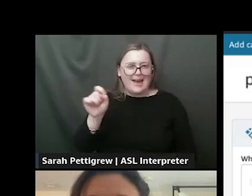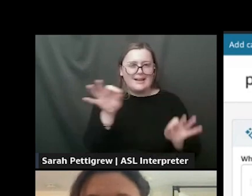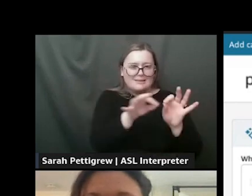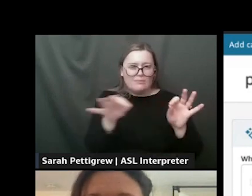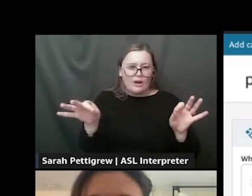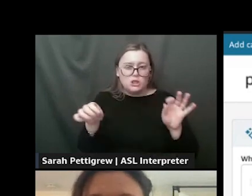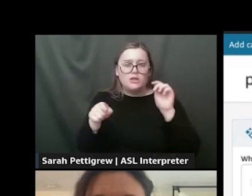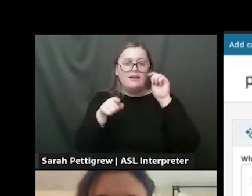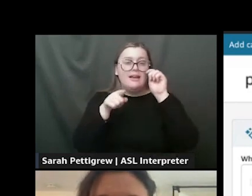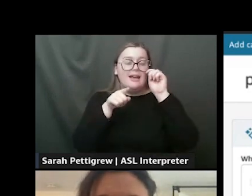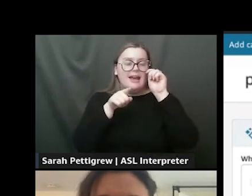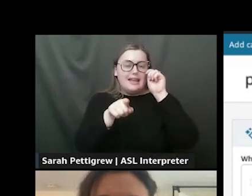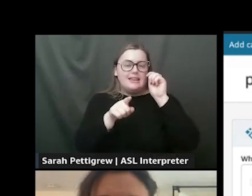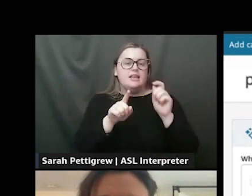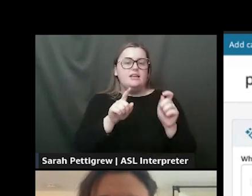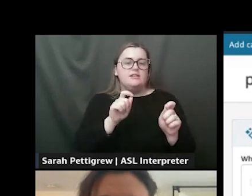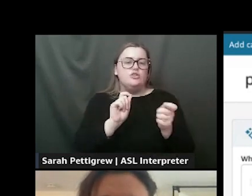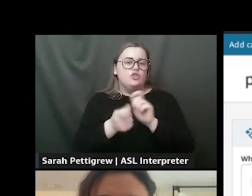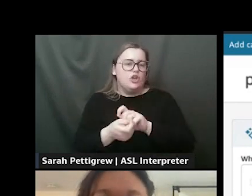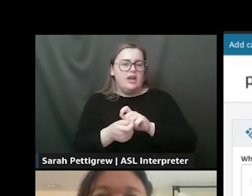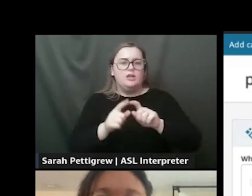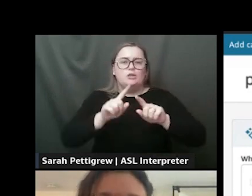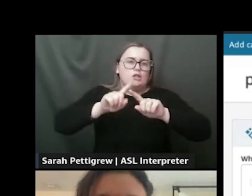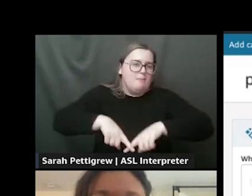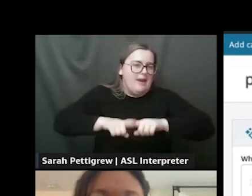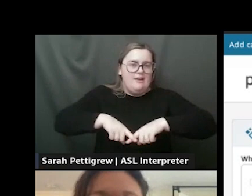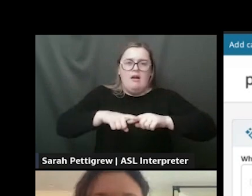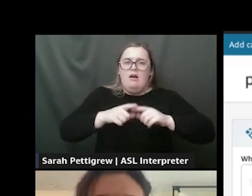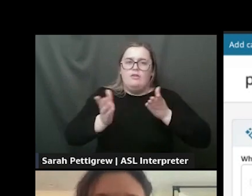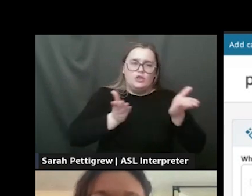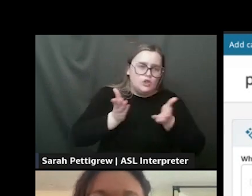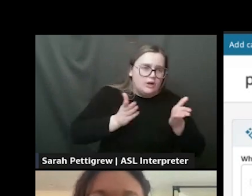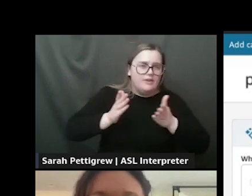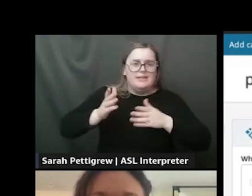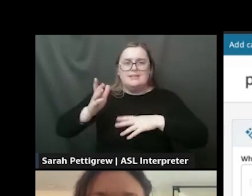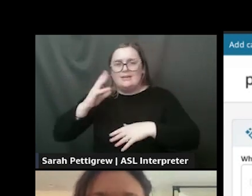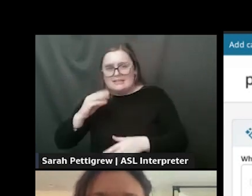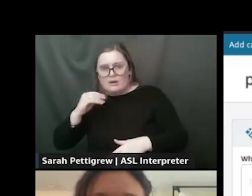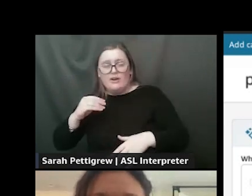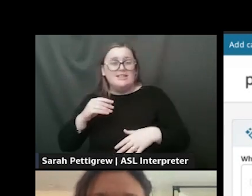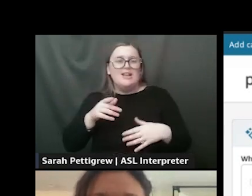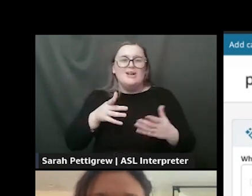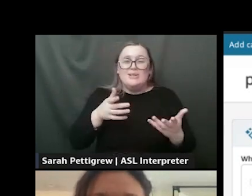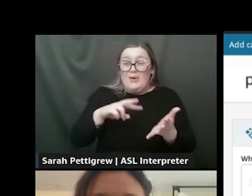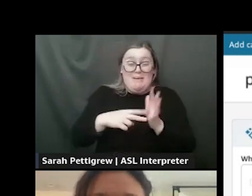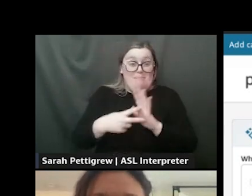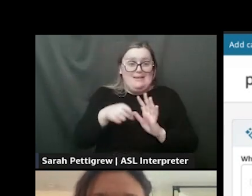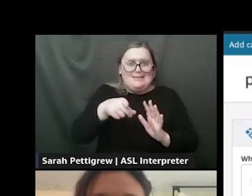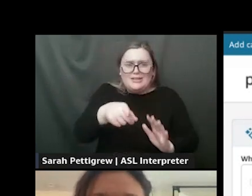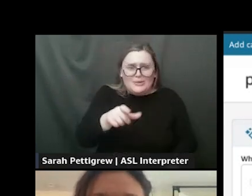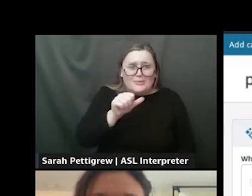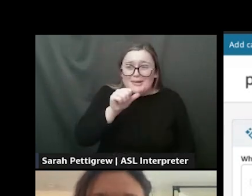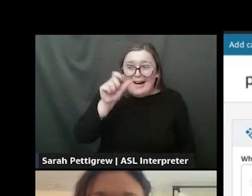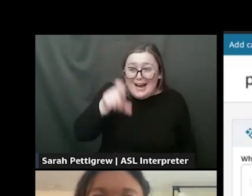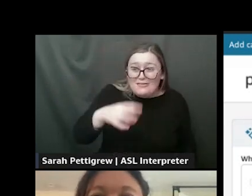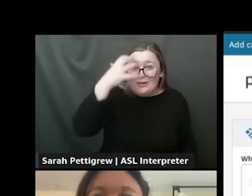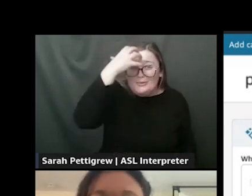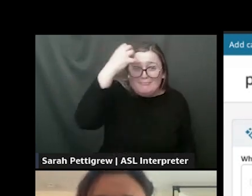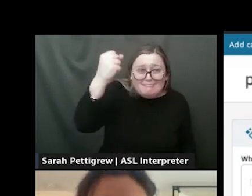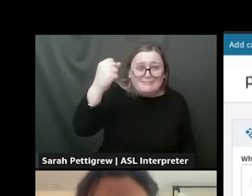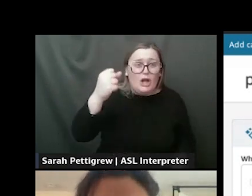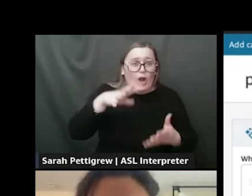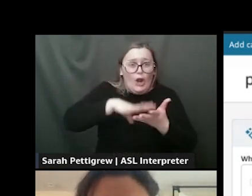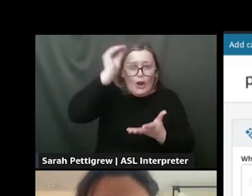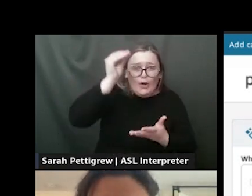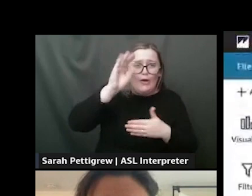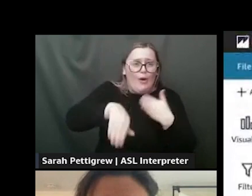change from like service to service and experience to experience. And this way you don't have to learn or memorize the details of everything